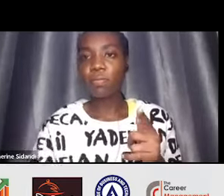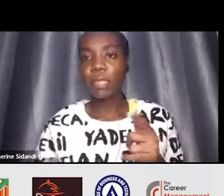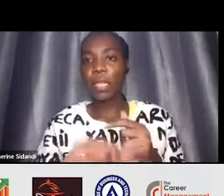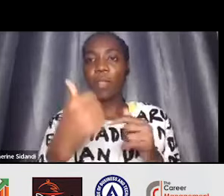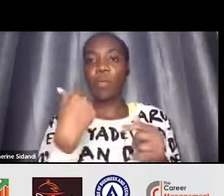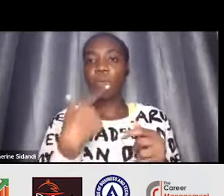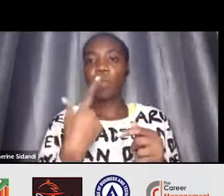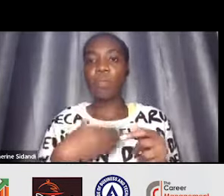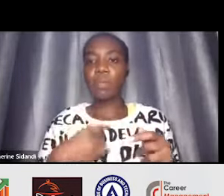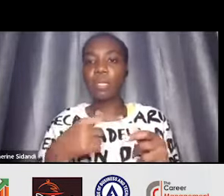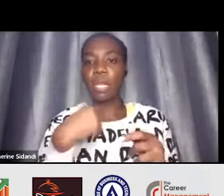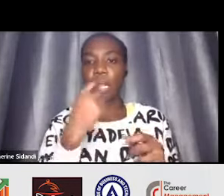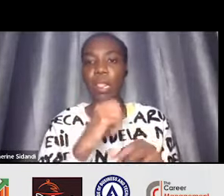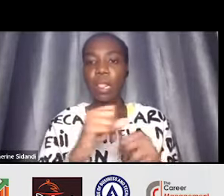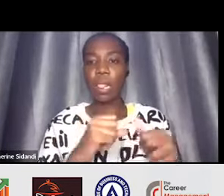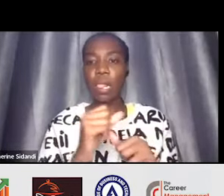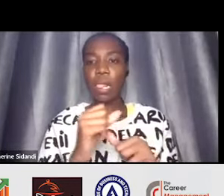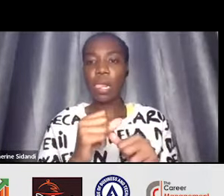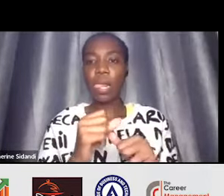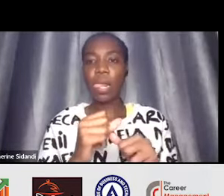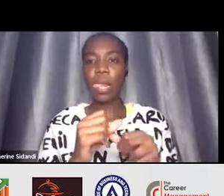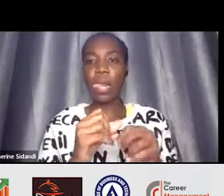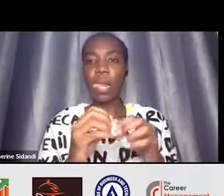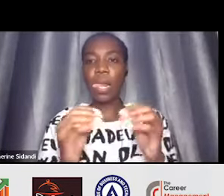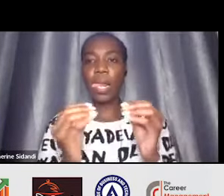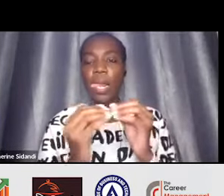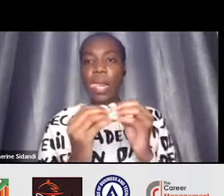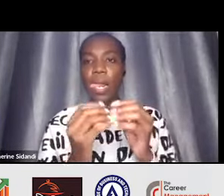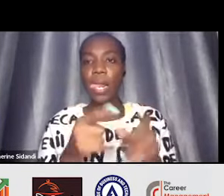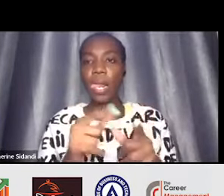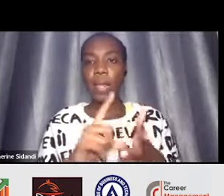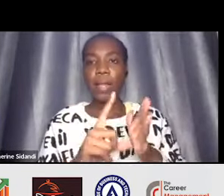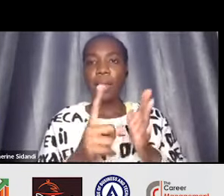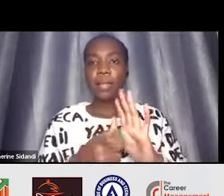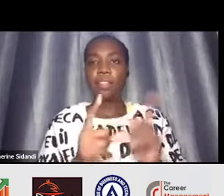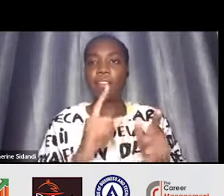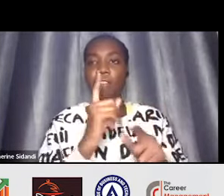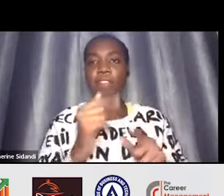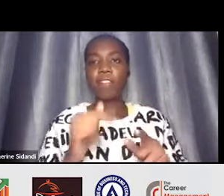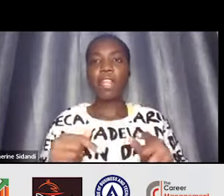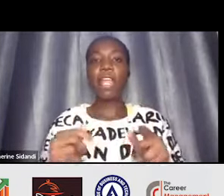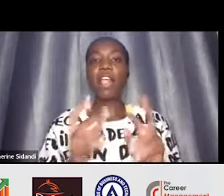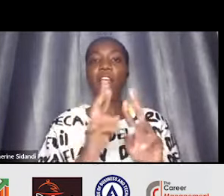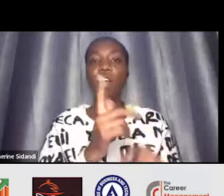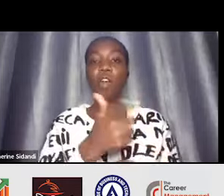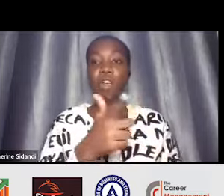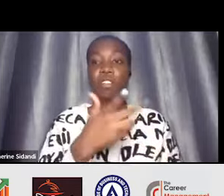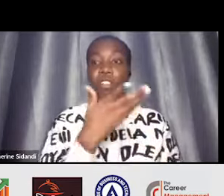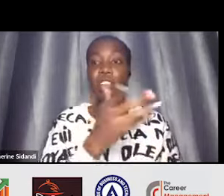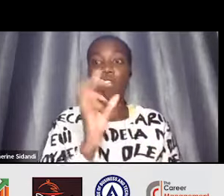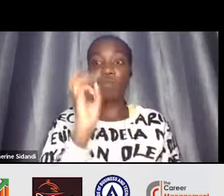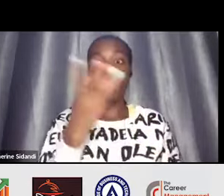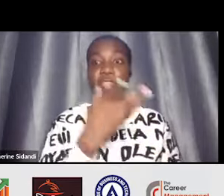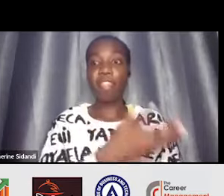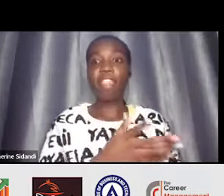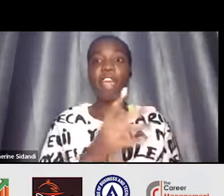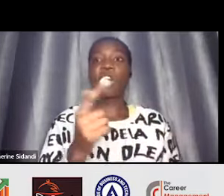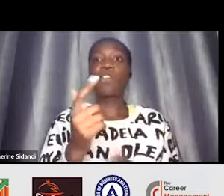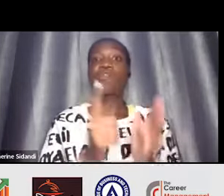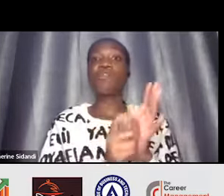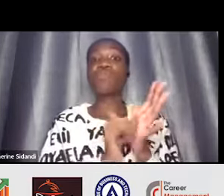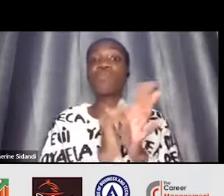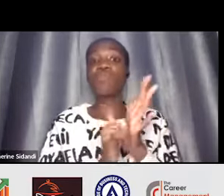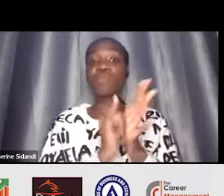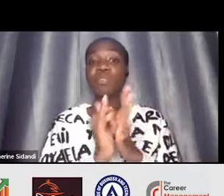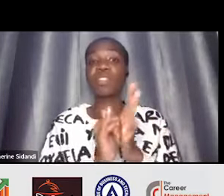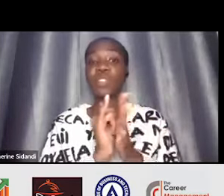And thank you very much. So the recording of this will be available on our YouTube channel, and I know the team